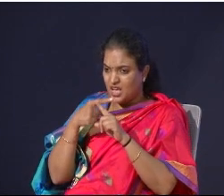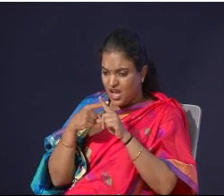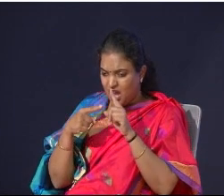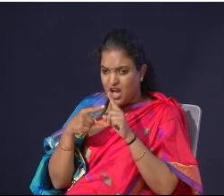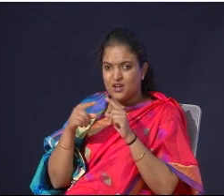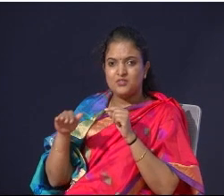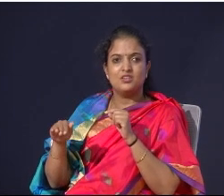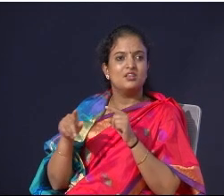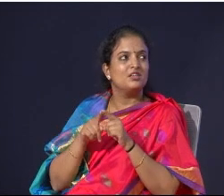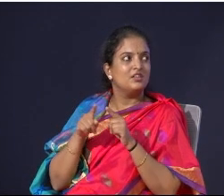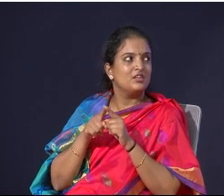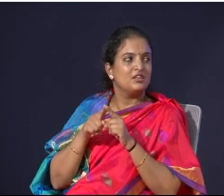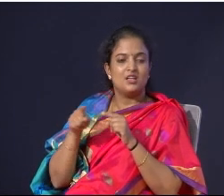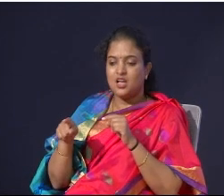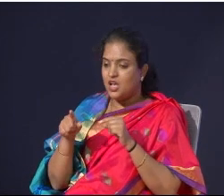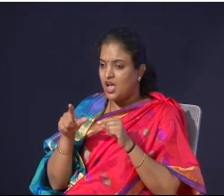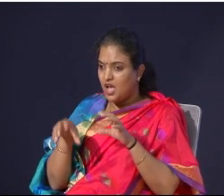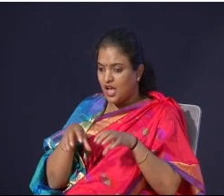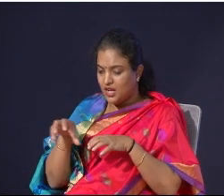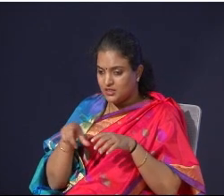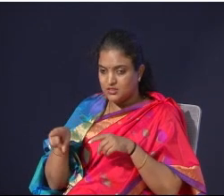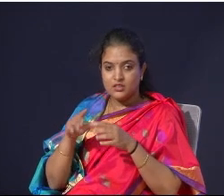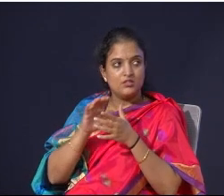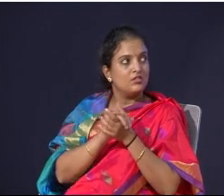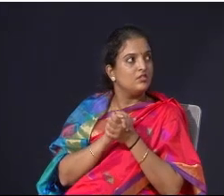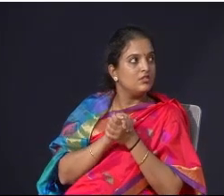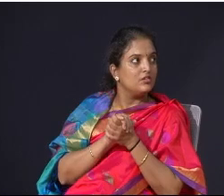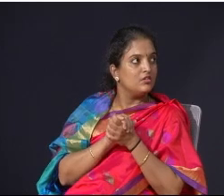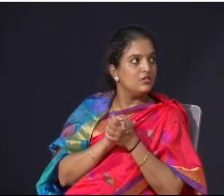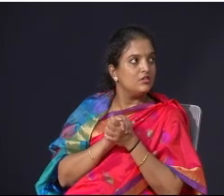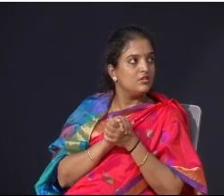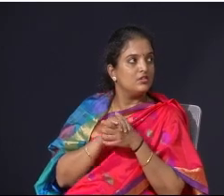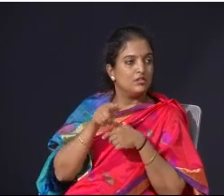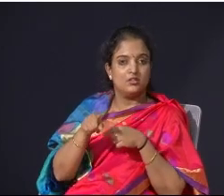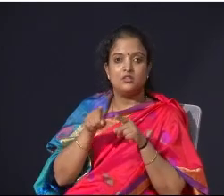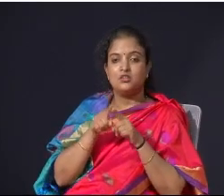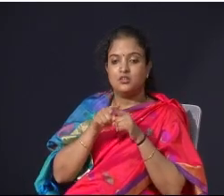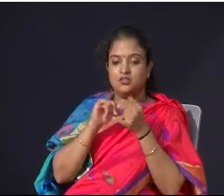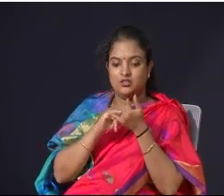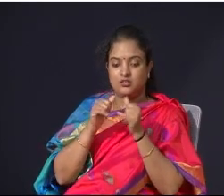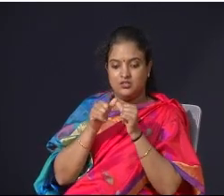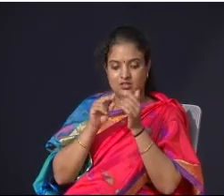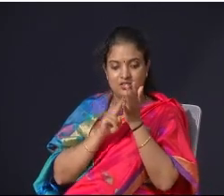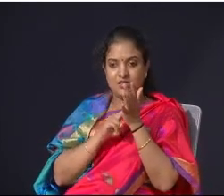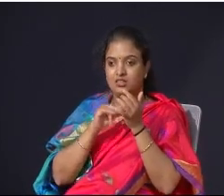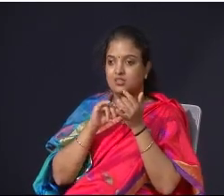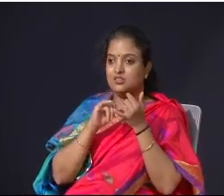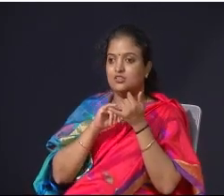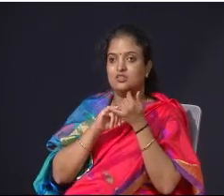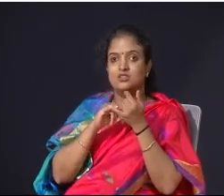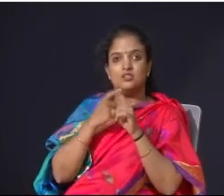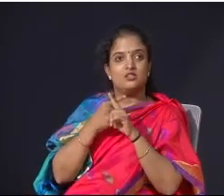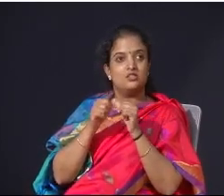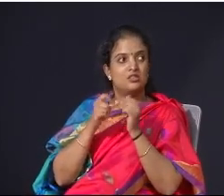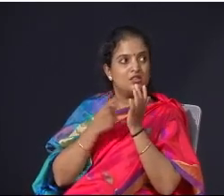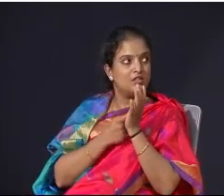some light box activity with her and her friend in the class, his name was Sanskar. It's so difficult to pronounce. And then she pointed